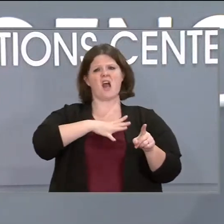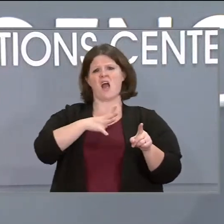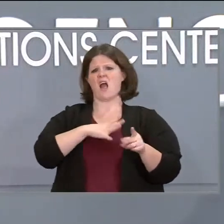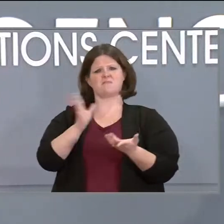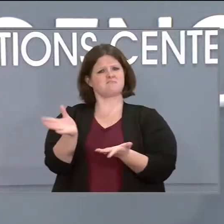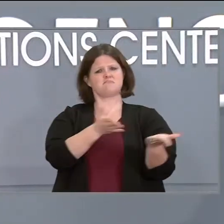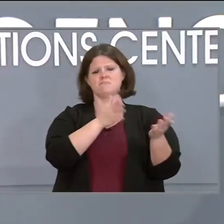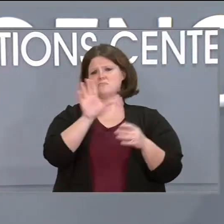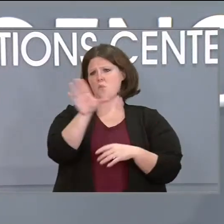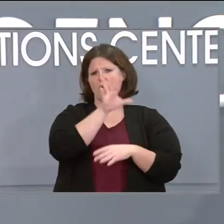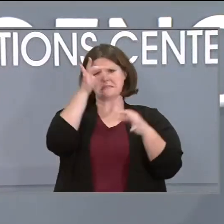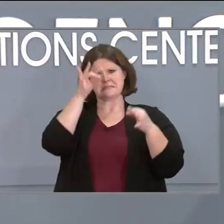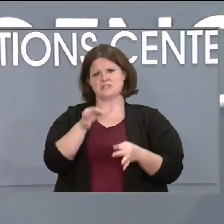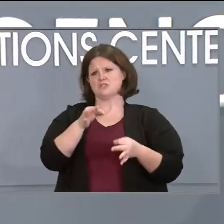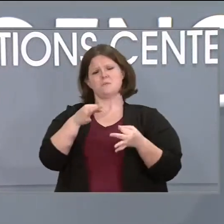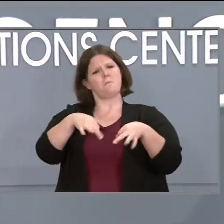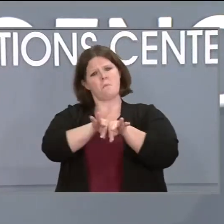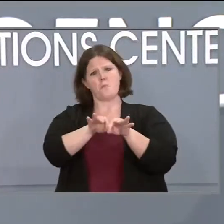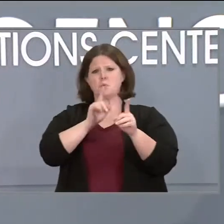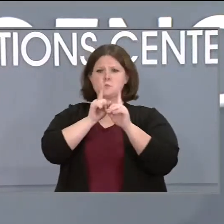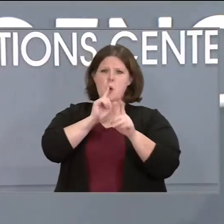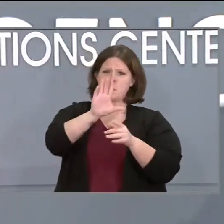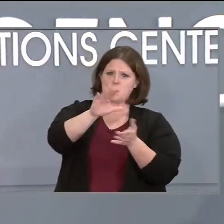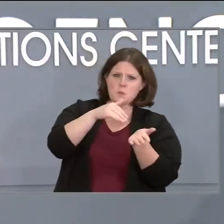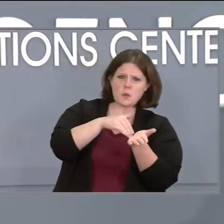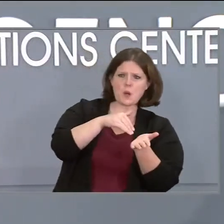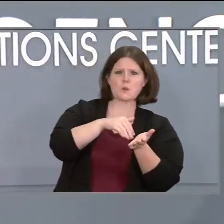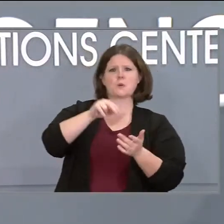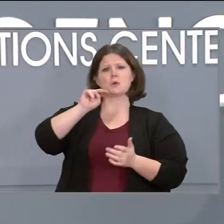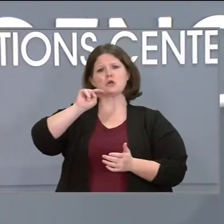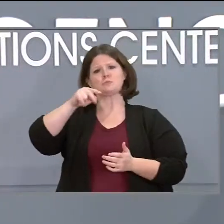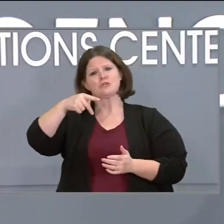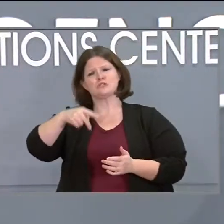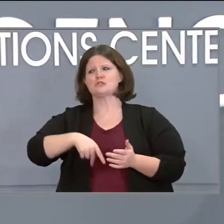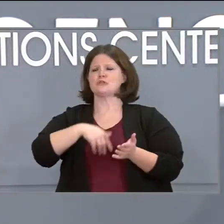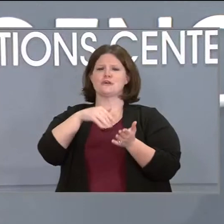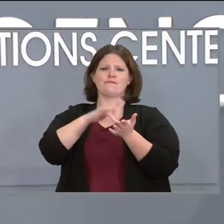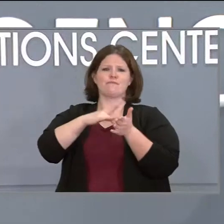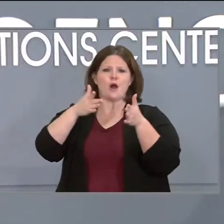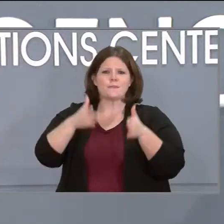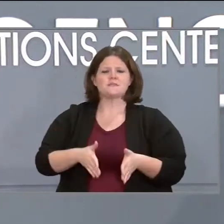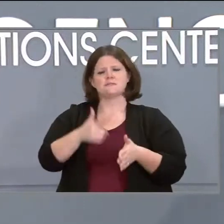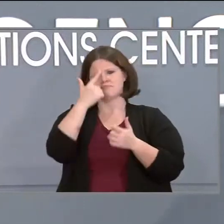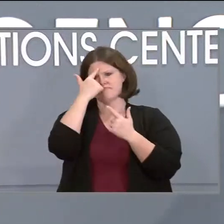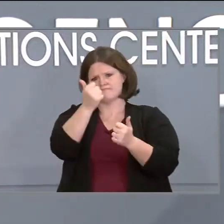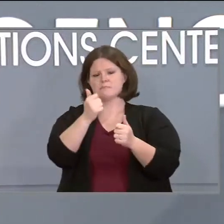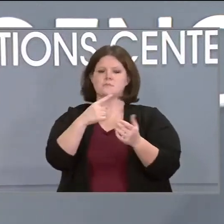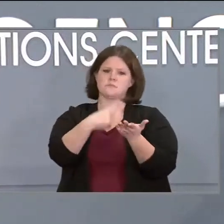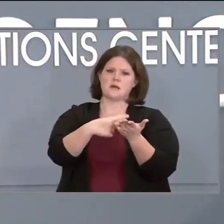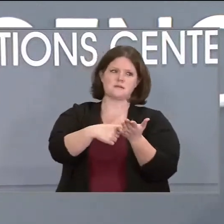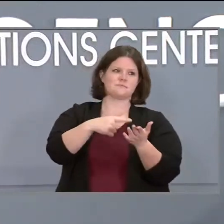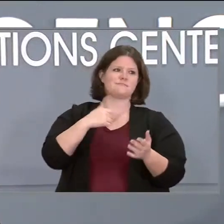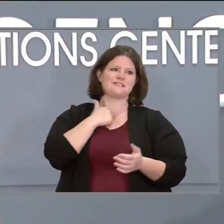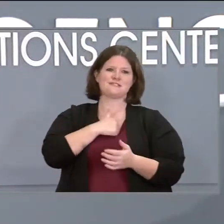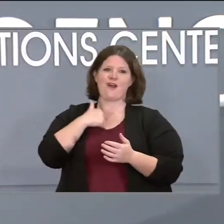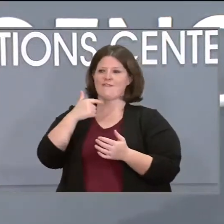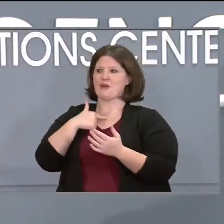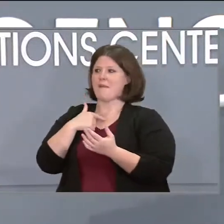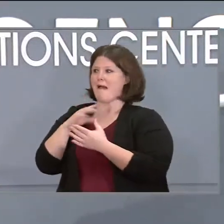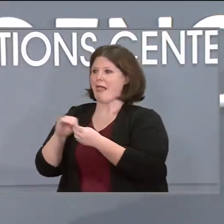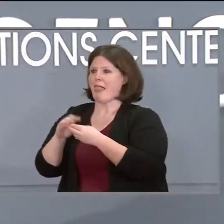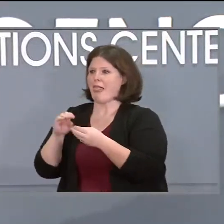fine decision. Again, I'd talk with your doctor, nurse practitioner, pharmacist if that's the decision you would want to make. Yeah. Thank you. My apologies to my media